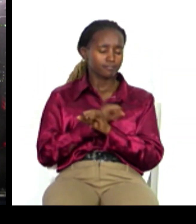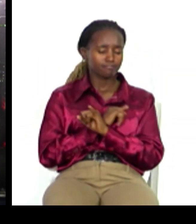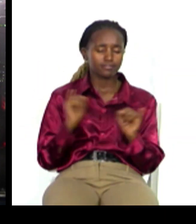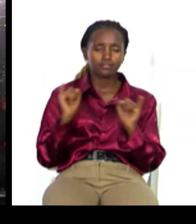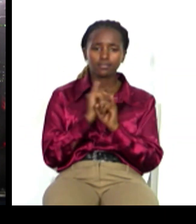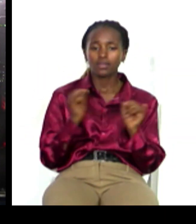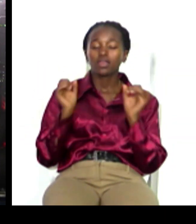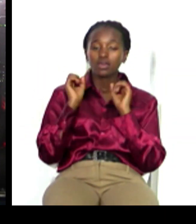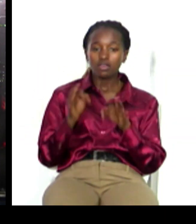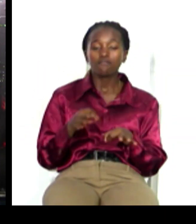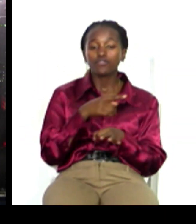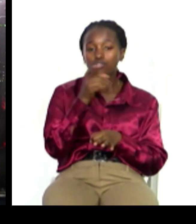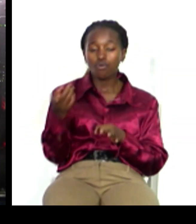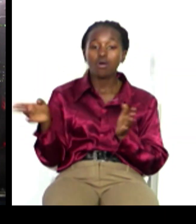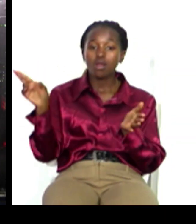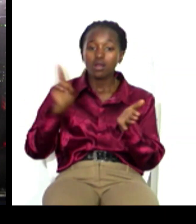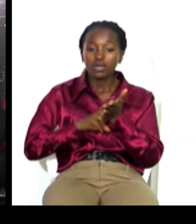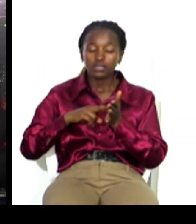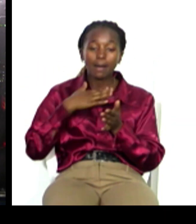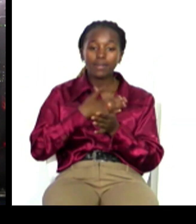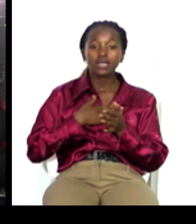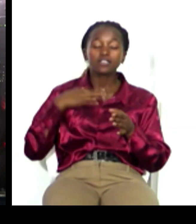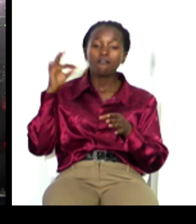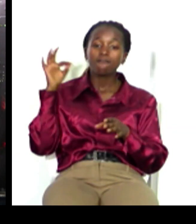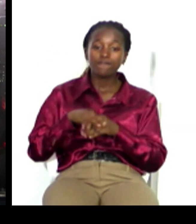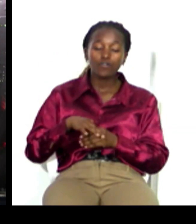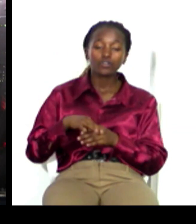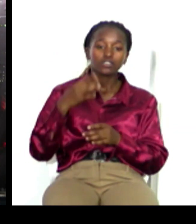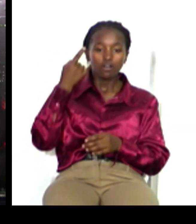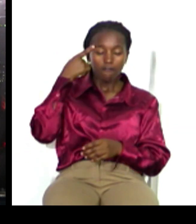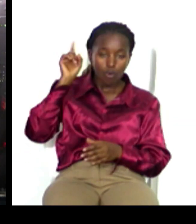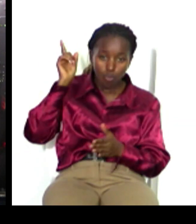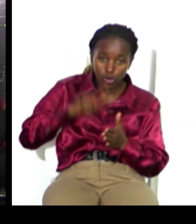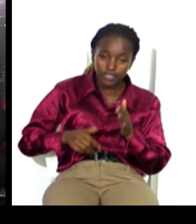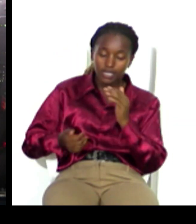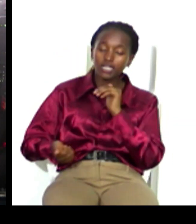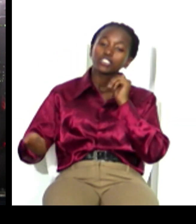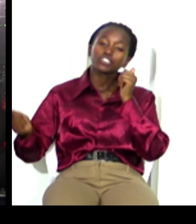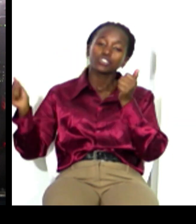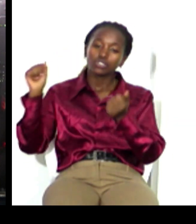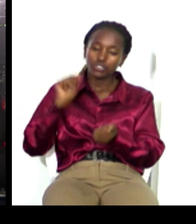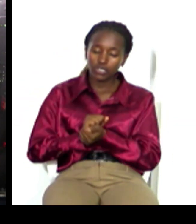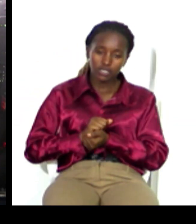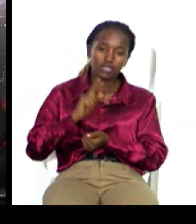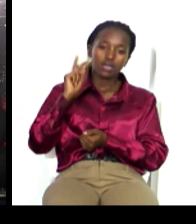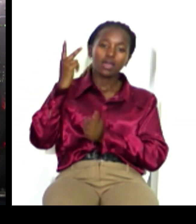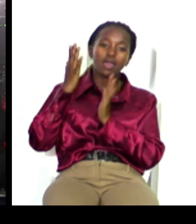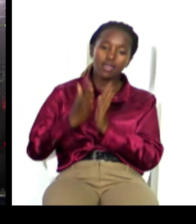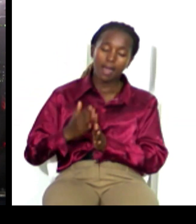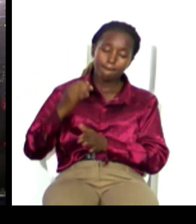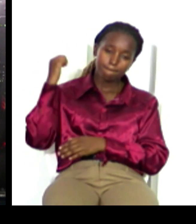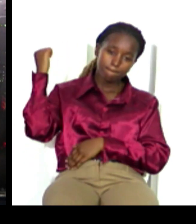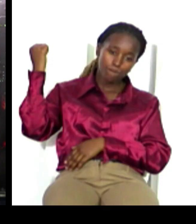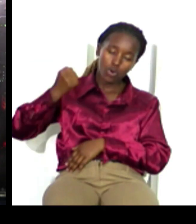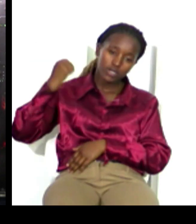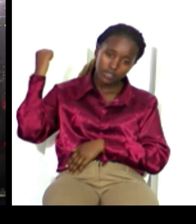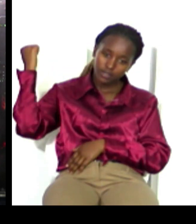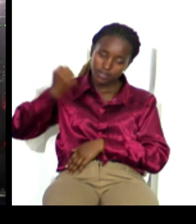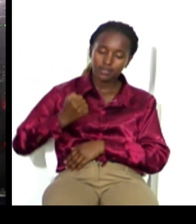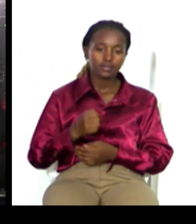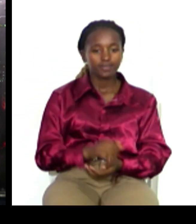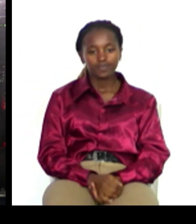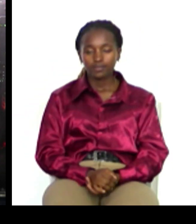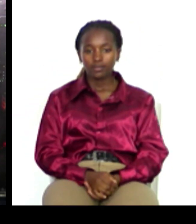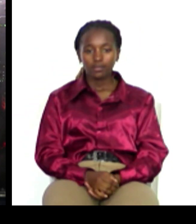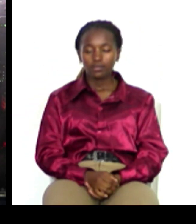kuwa registered as voter, make sure that the weapon of changing the Kenyan politics, chukua kura, weka kwa